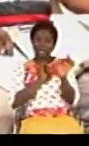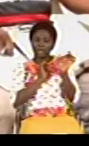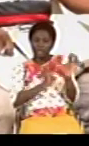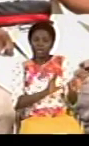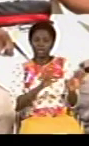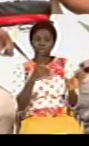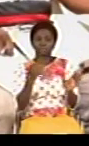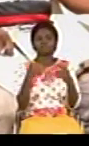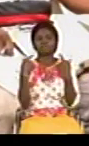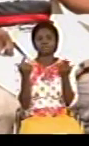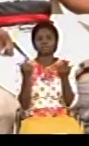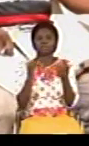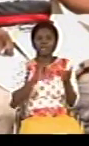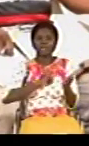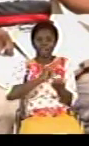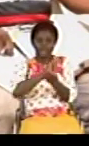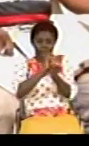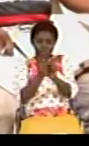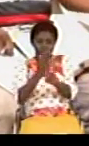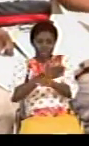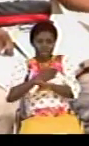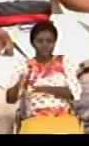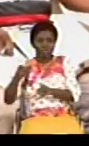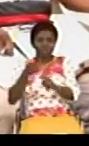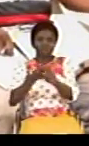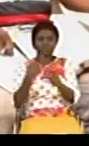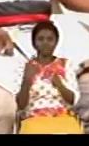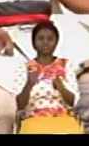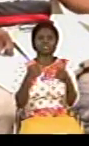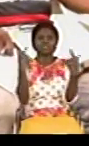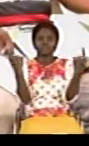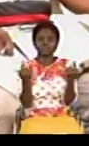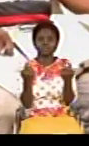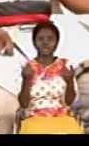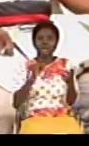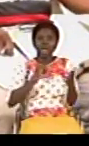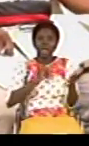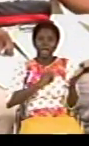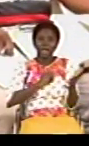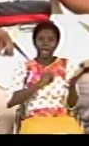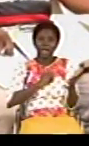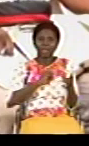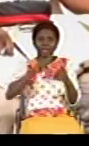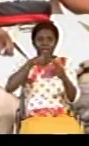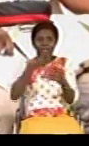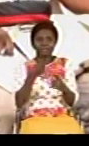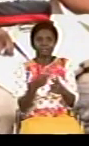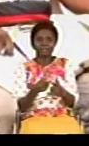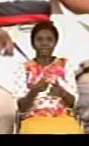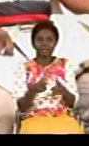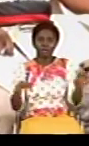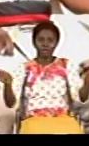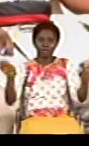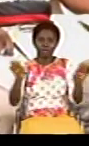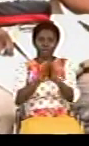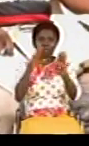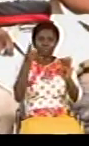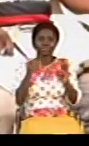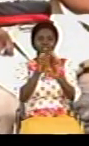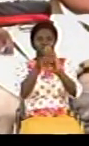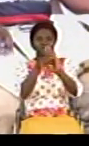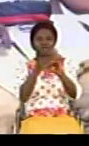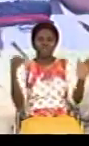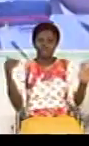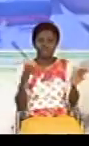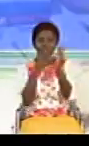I turn away from the sin. I then close the door against that